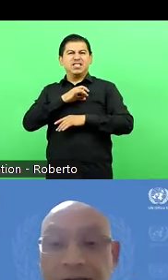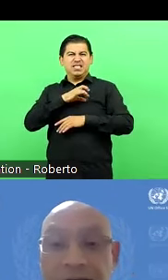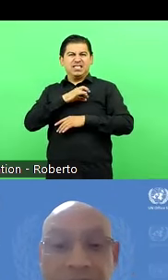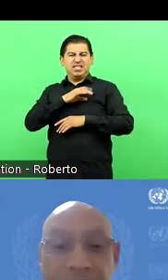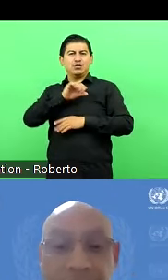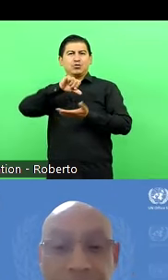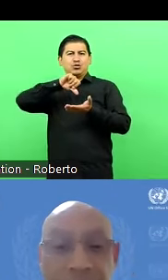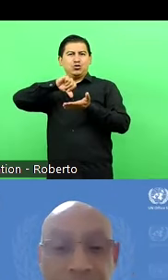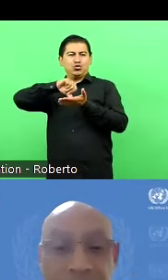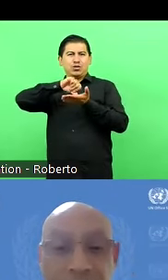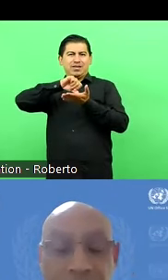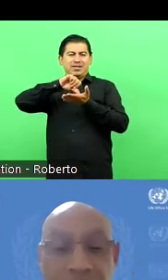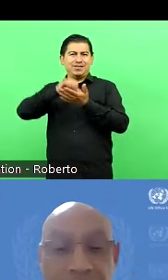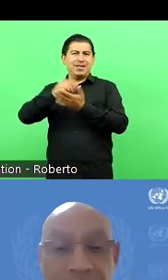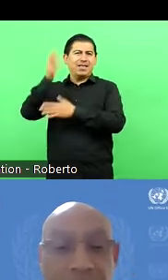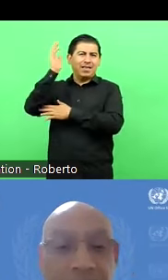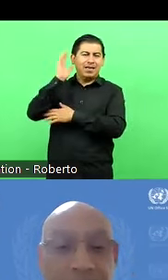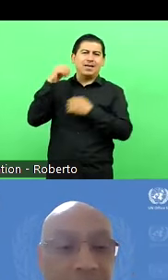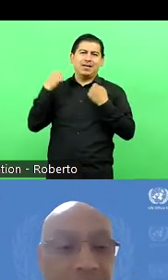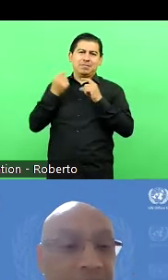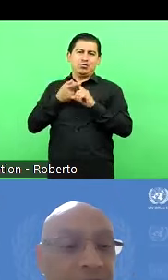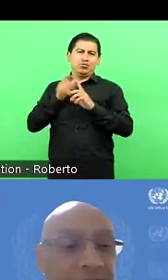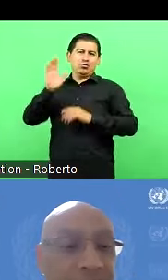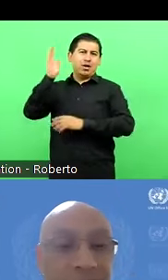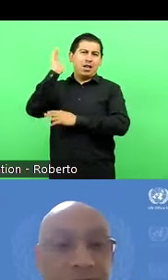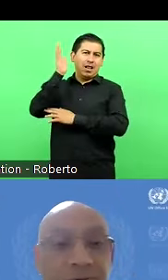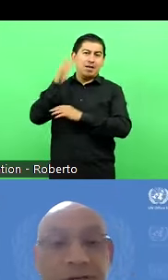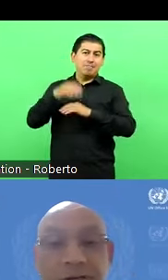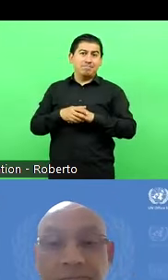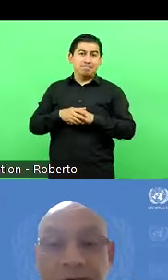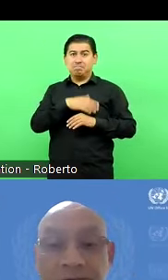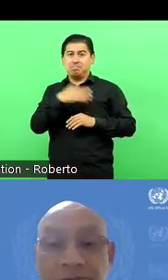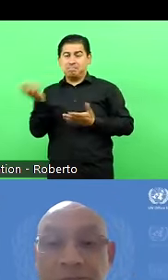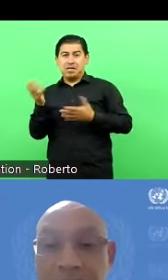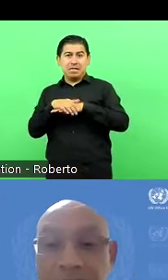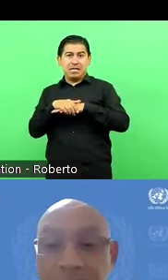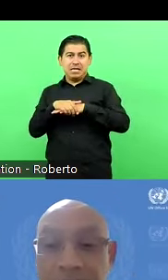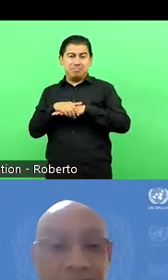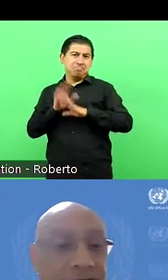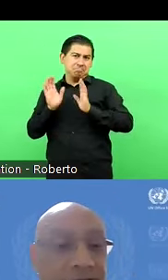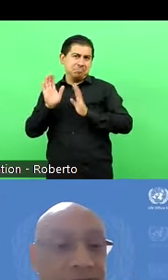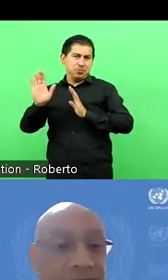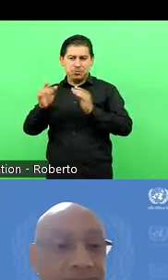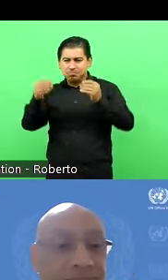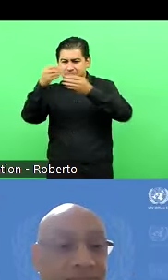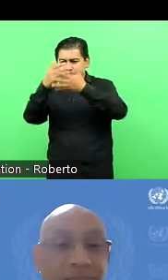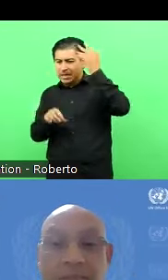and please go to the globe and select the language in which you want the interpretation. So Maria, the screen is